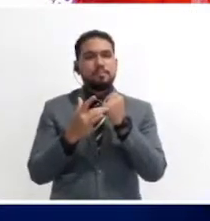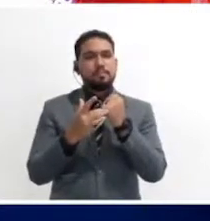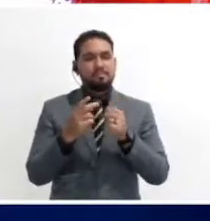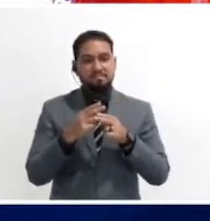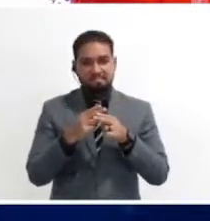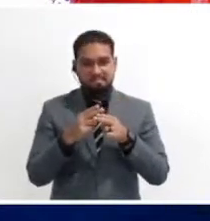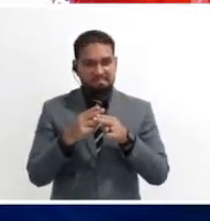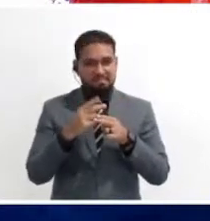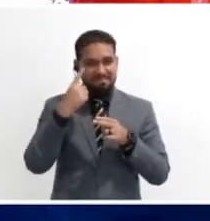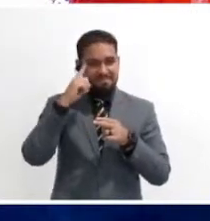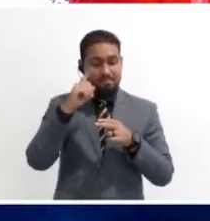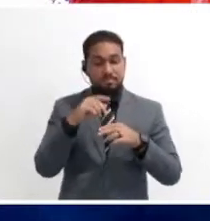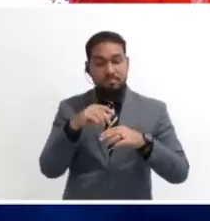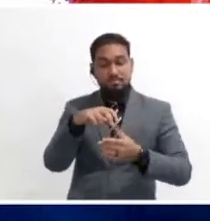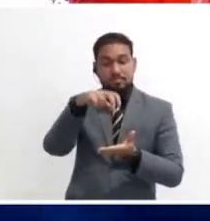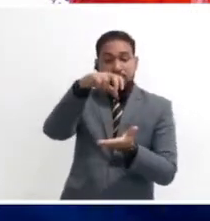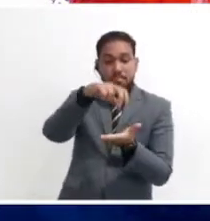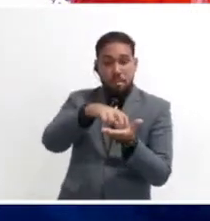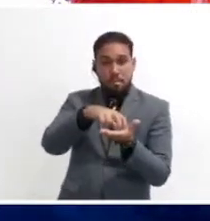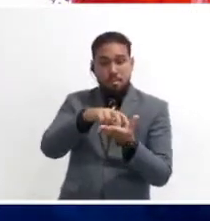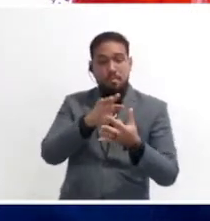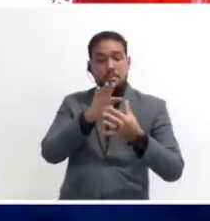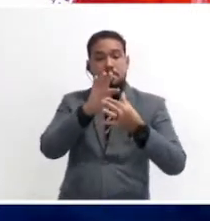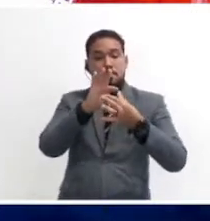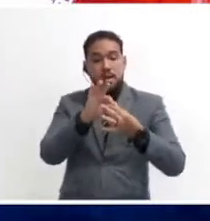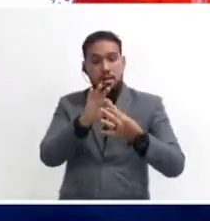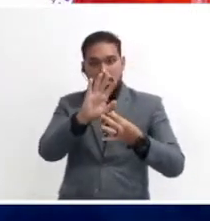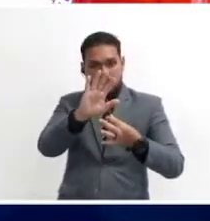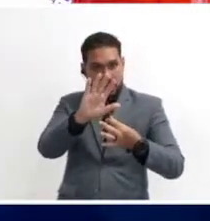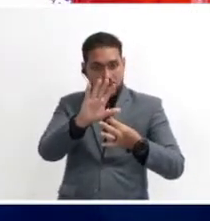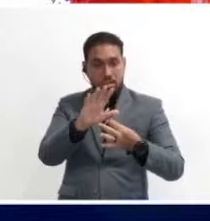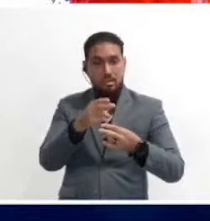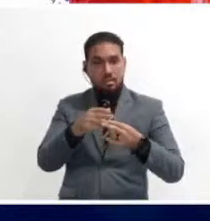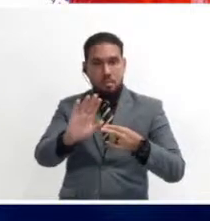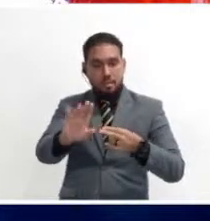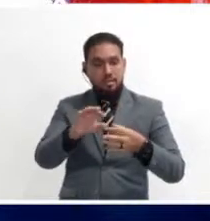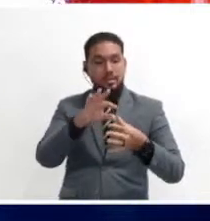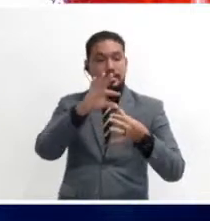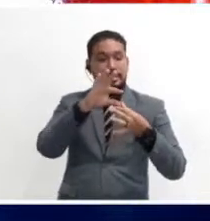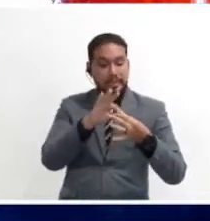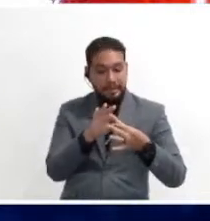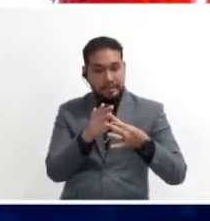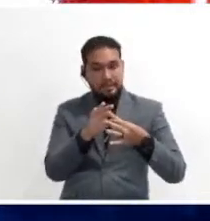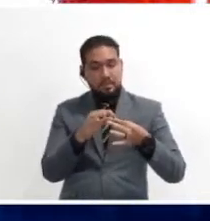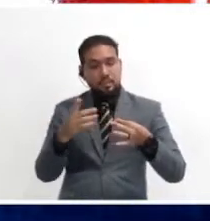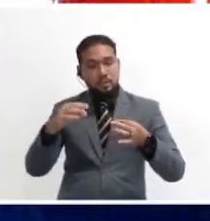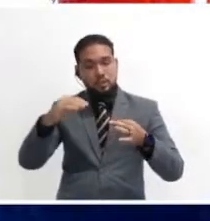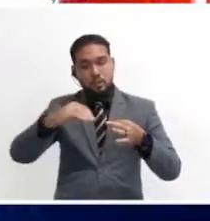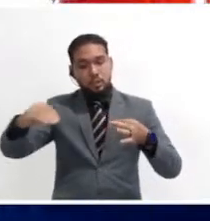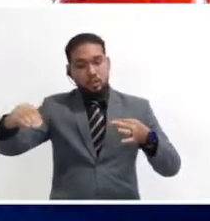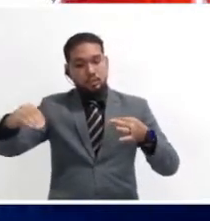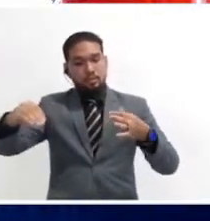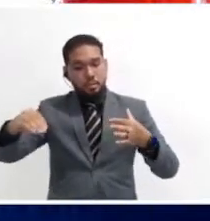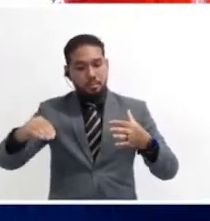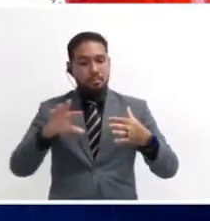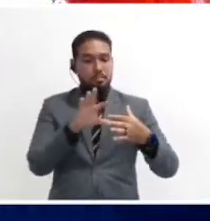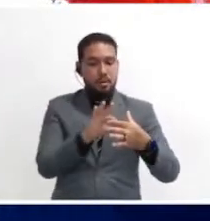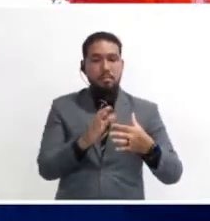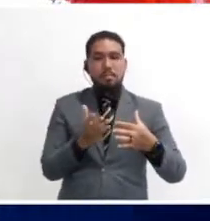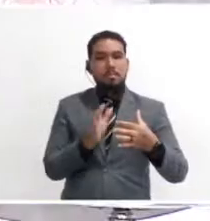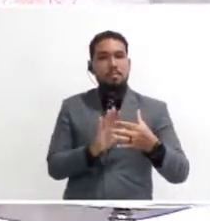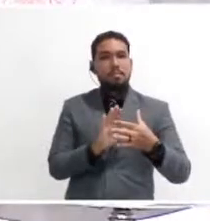up typically being in the final package. So in step number 1 there, we're placing the chips on a